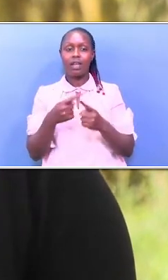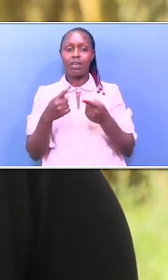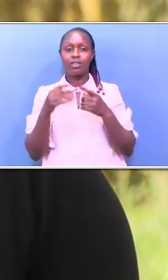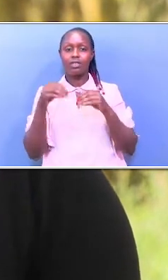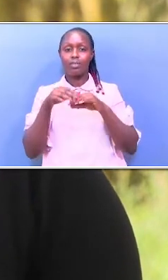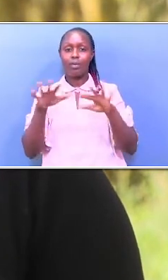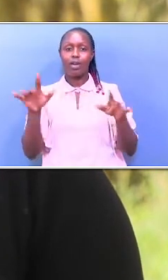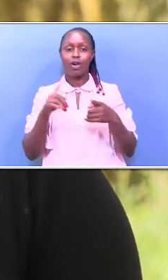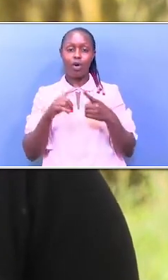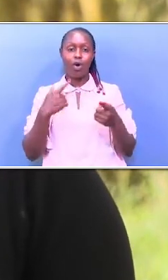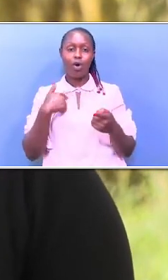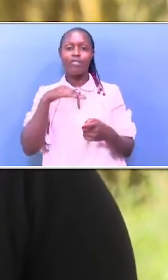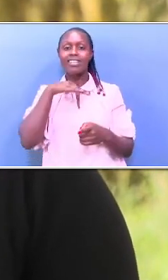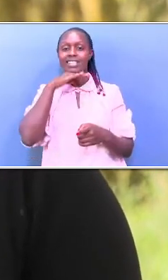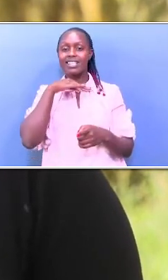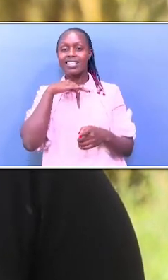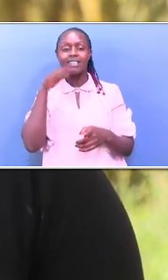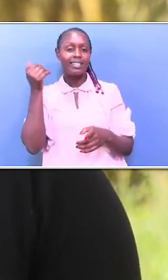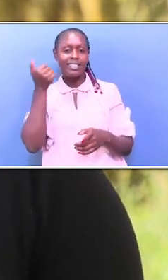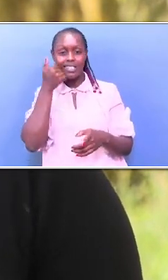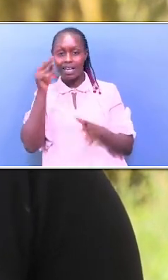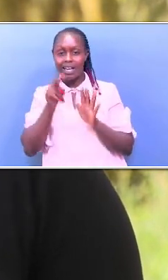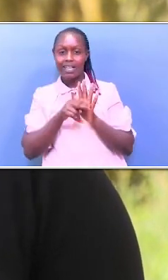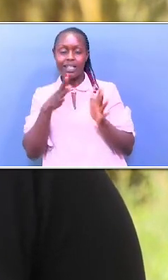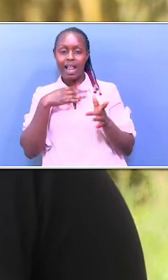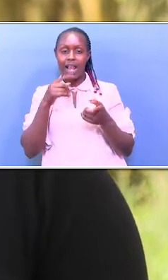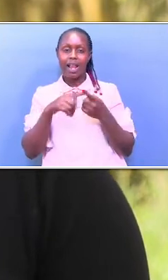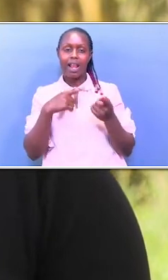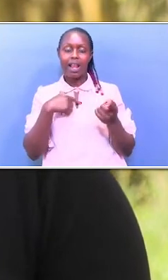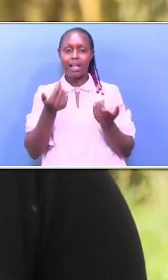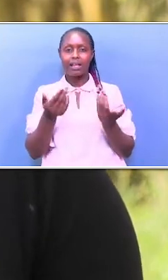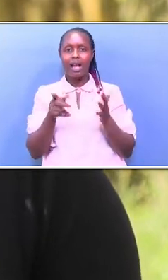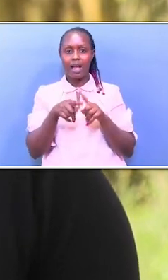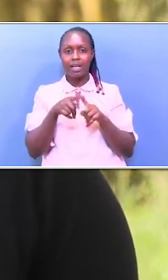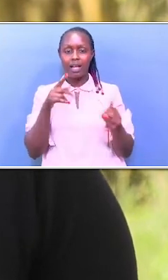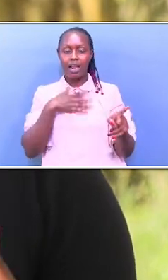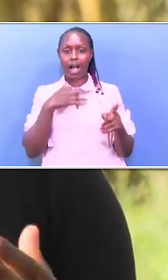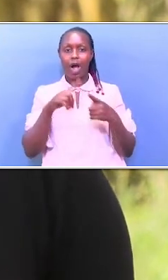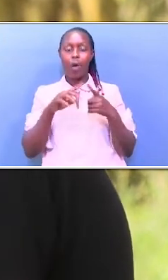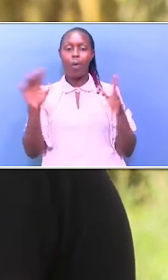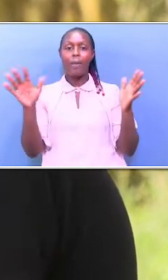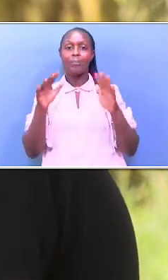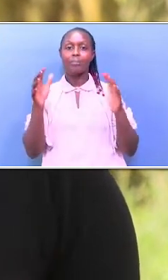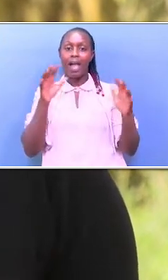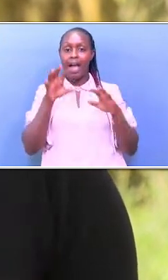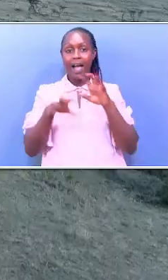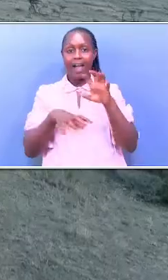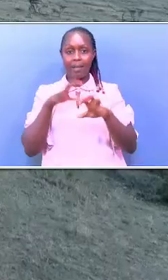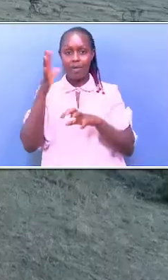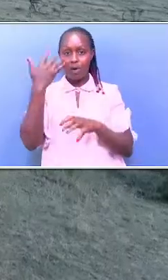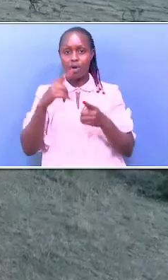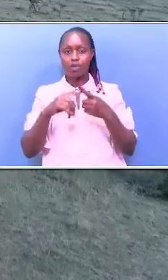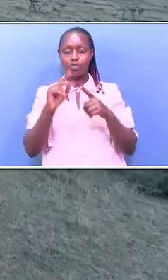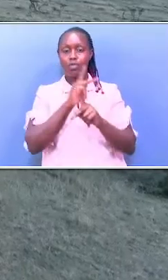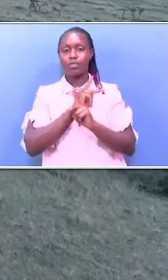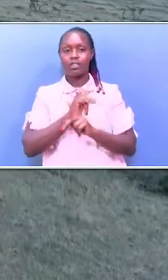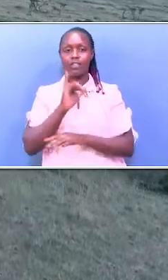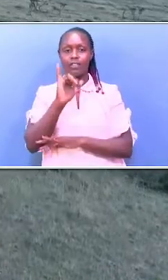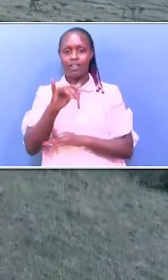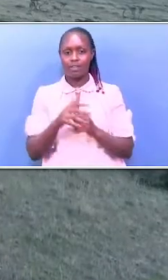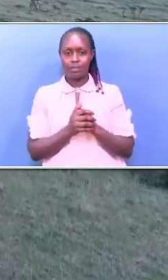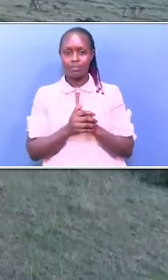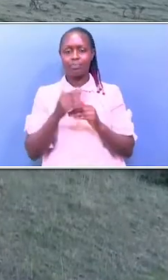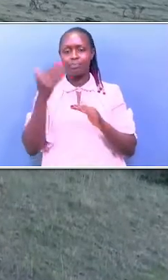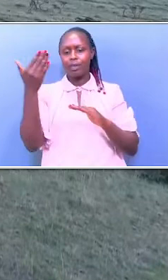of diseases like anthrax, killing our livestock, killing our wildlife, why don't we preserve that bird? Deforestation